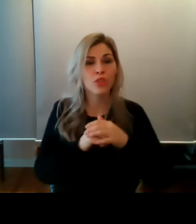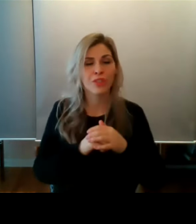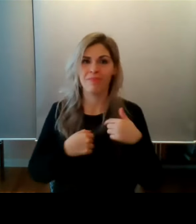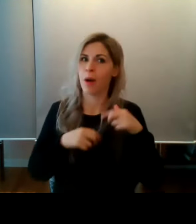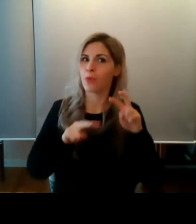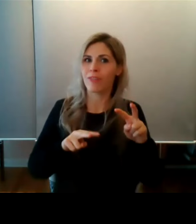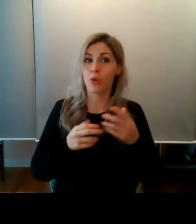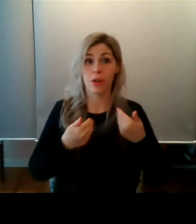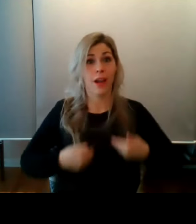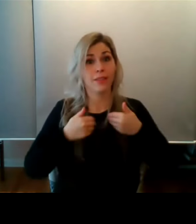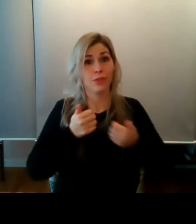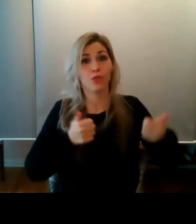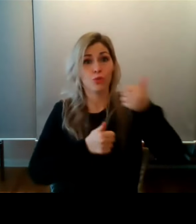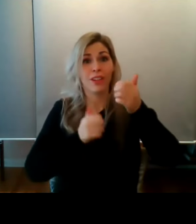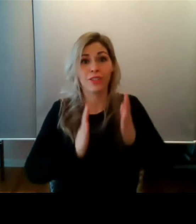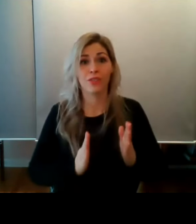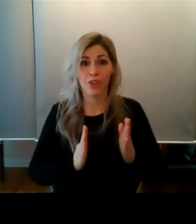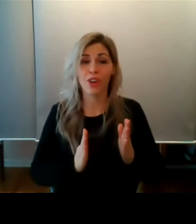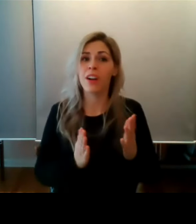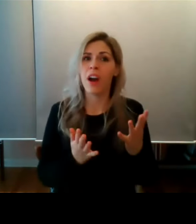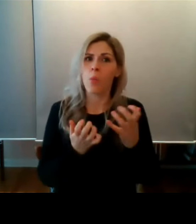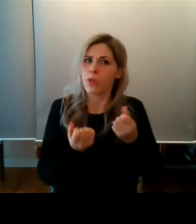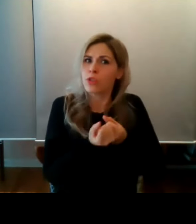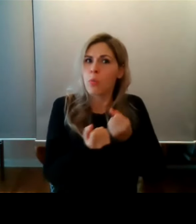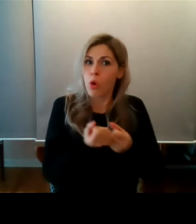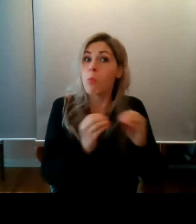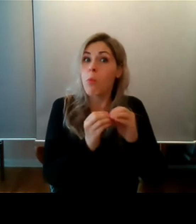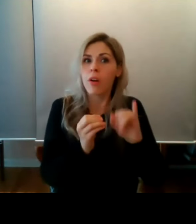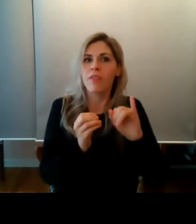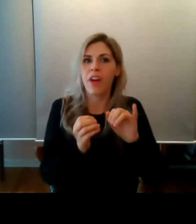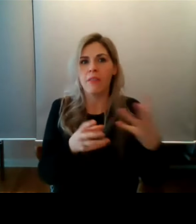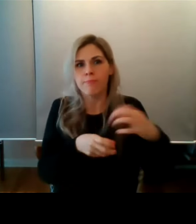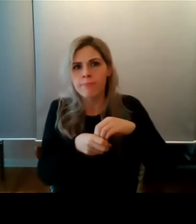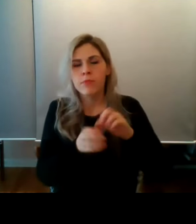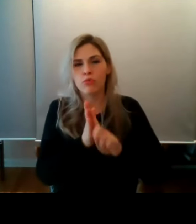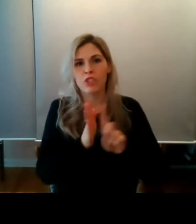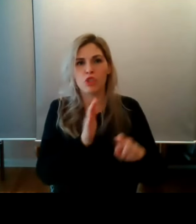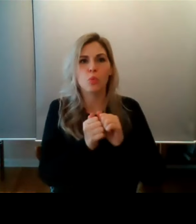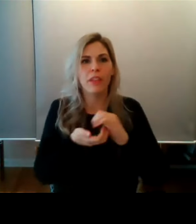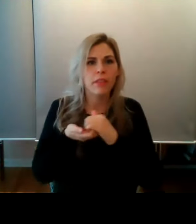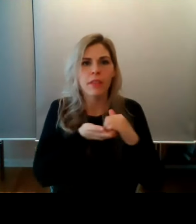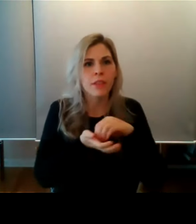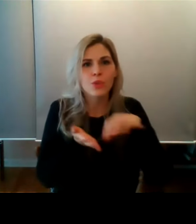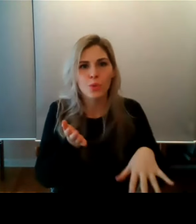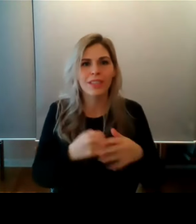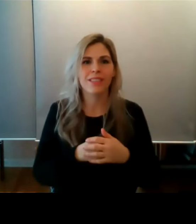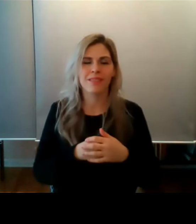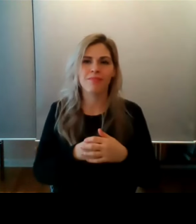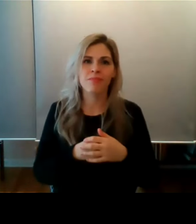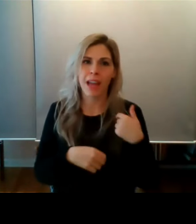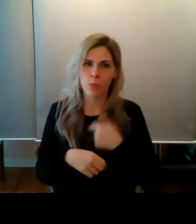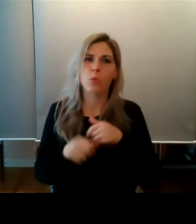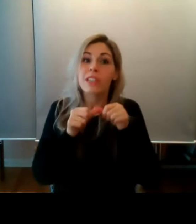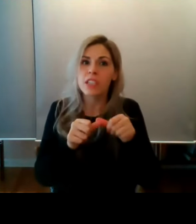School to supporting more endeavors of this kind and to working with all of you as we continue to focus on questions of disability